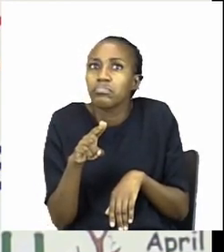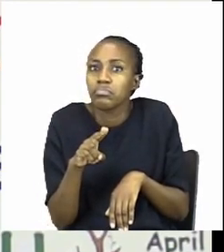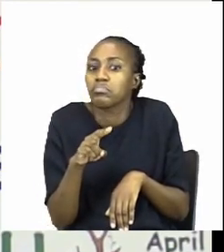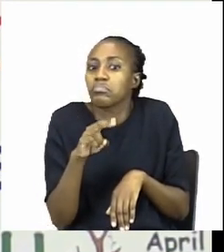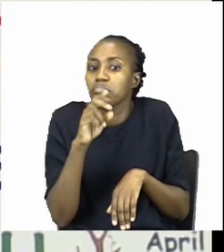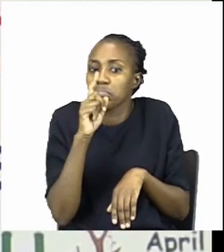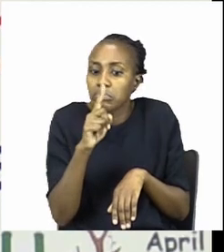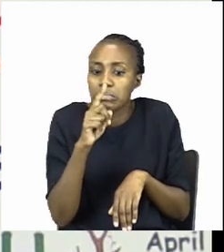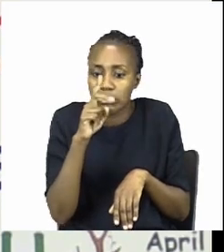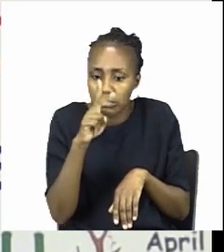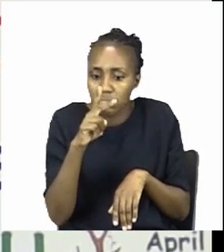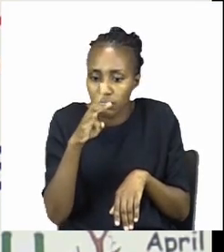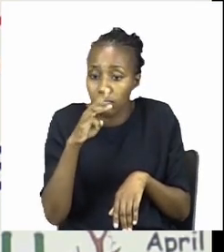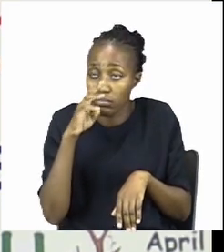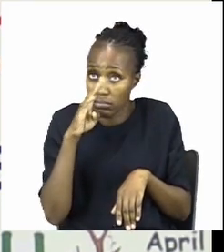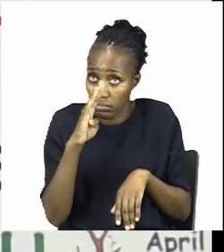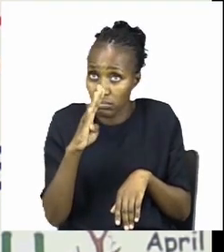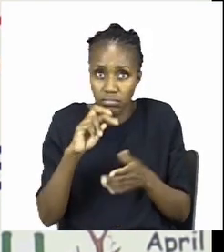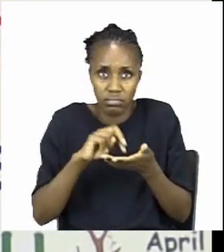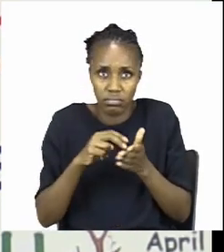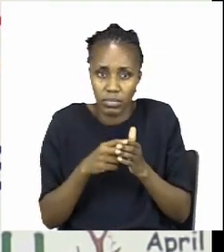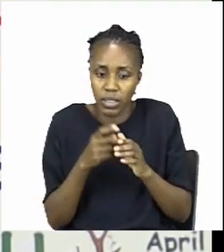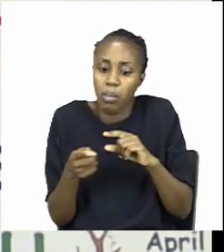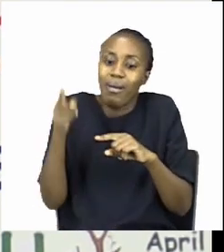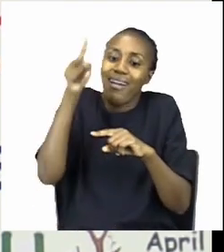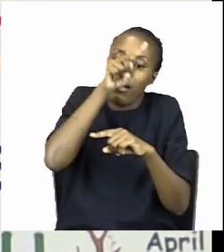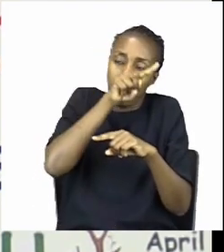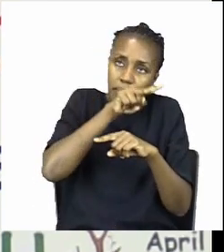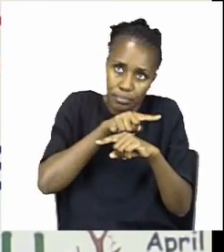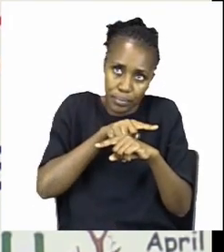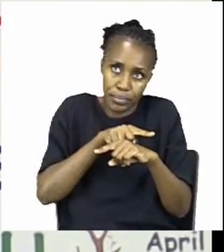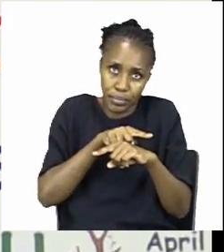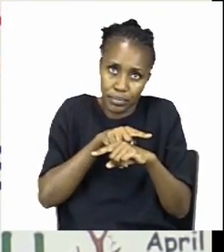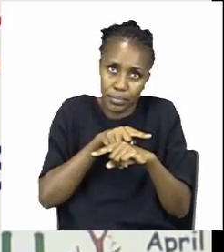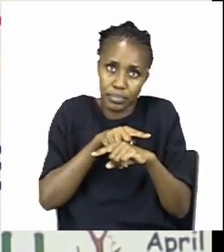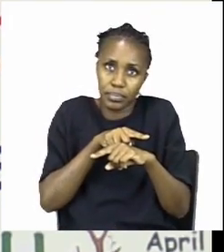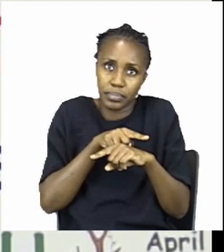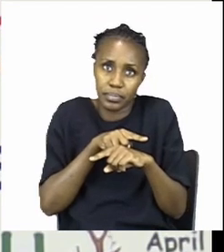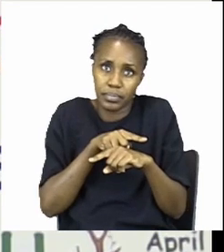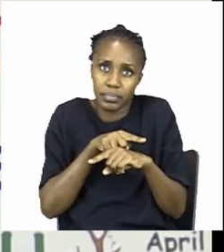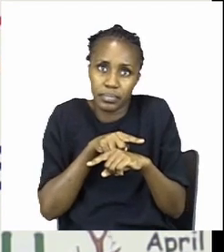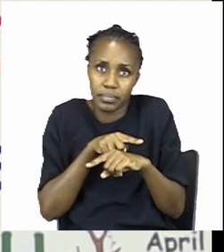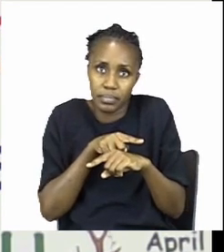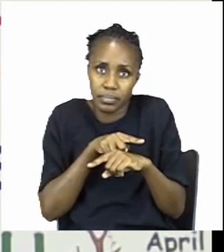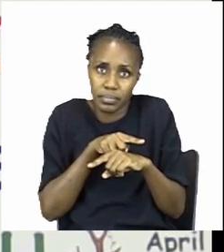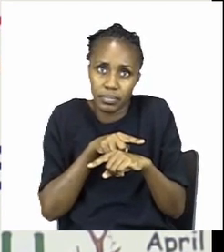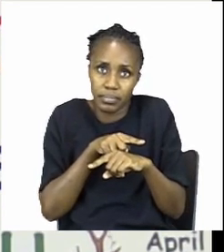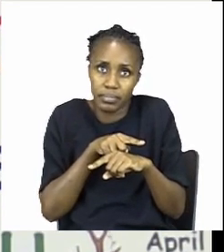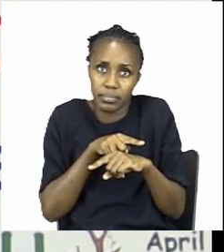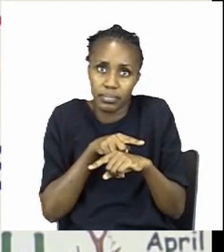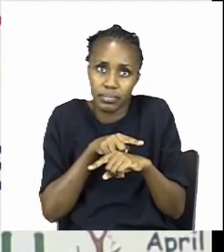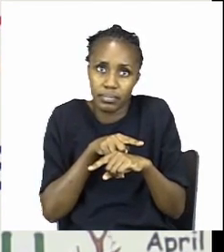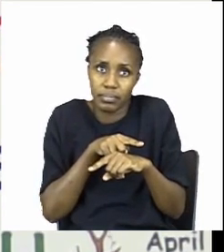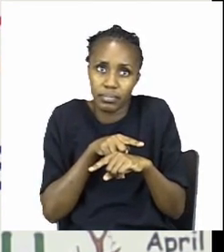less than 4, then it means our number will be 20 because